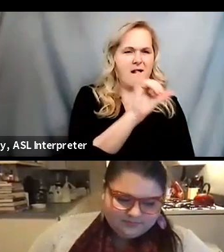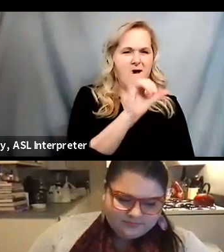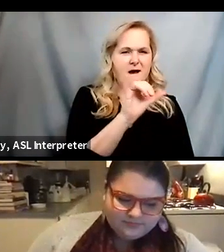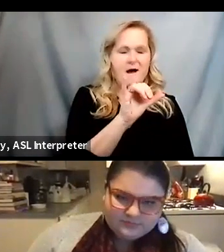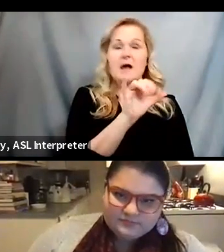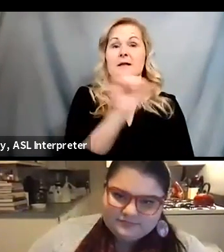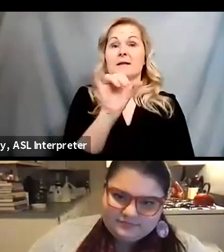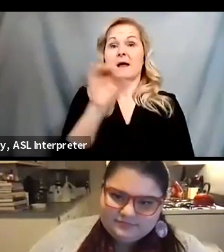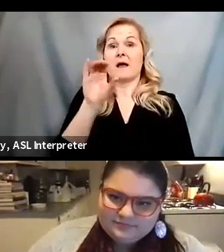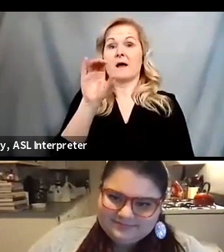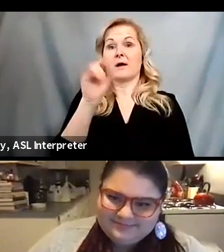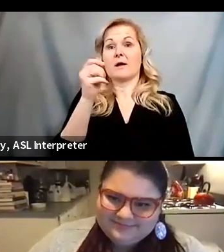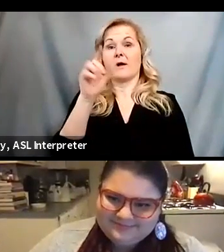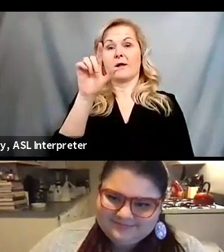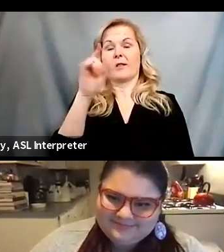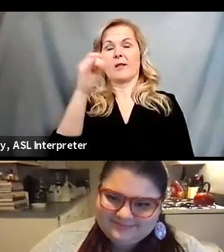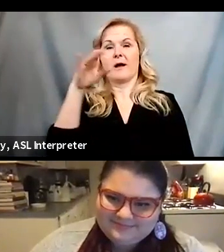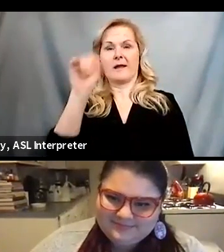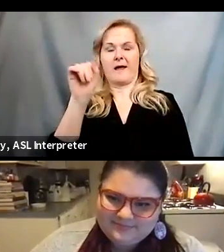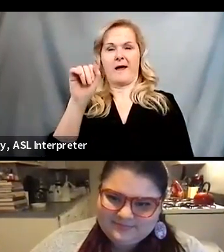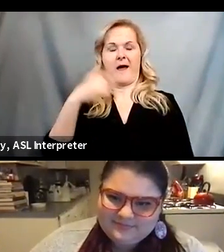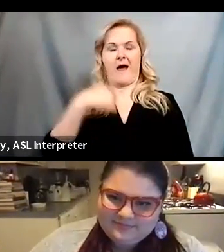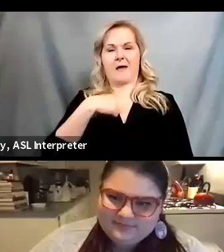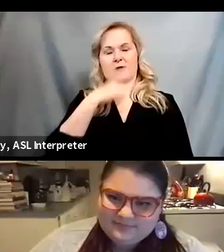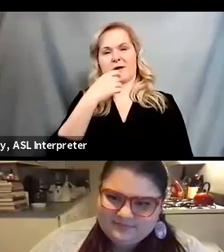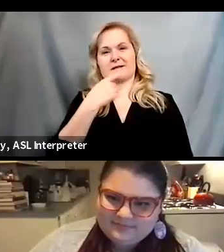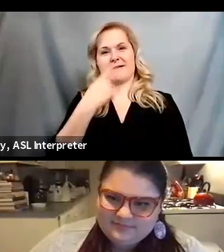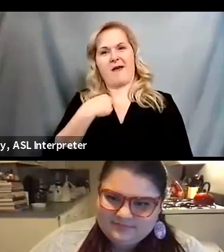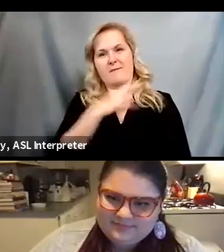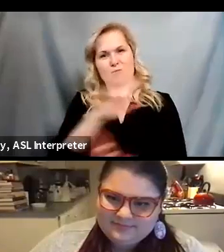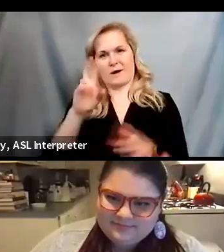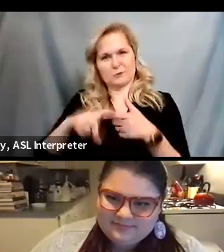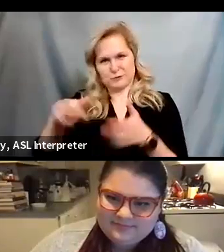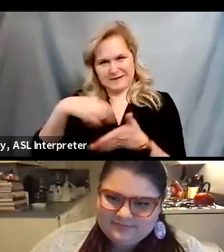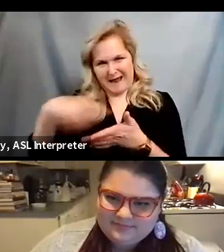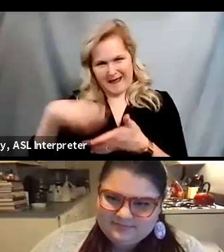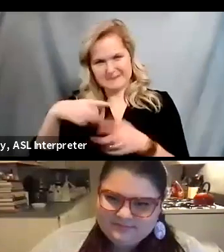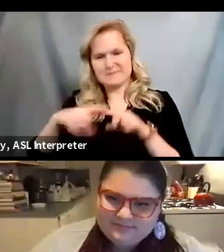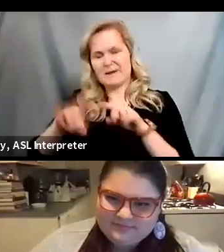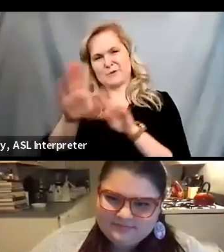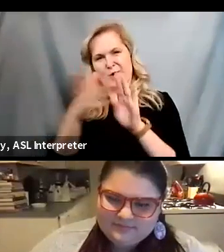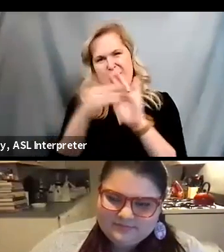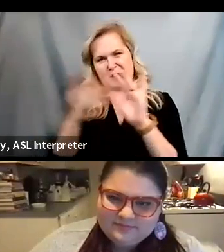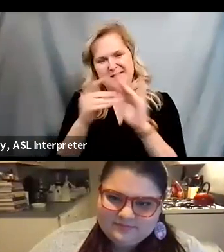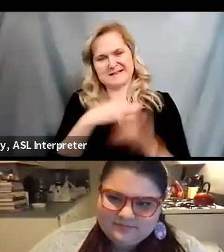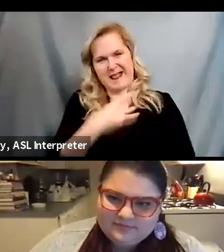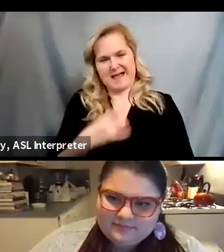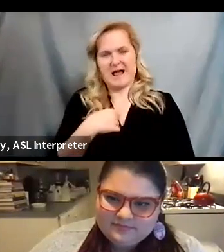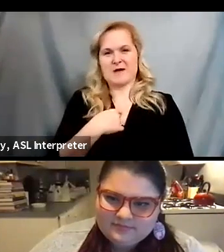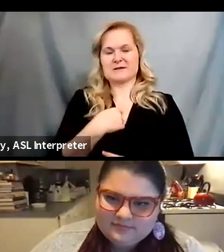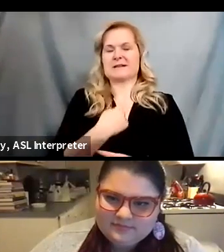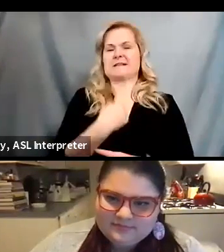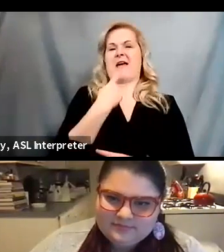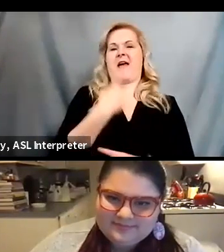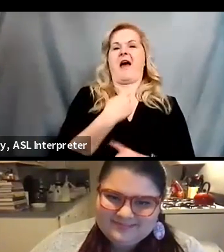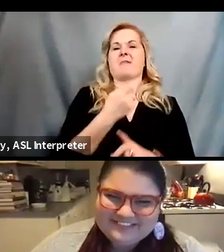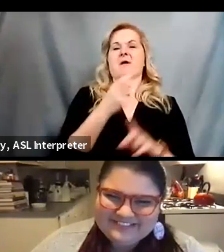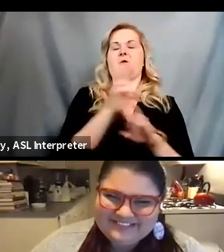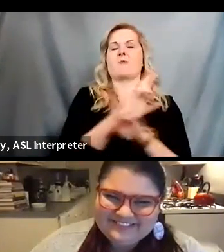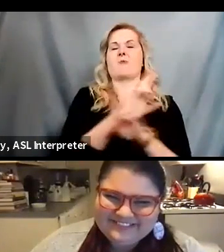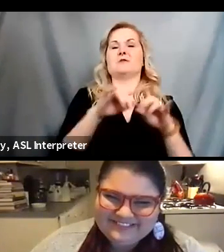well, I wasn't going to say I was ready to dance. I like what you said the best though, Claudia, but I was going to say, I'm ready to play,